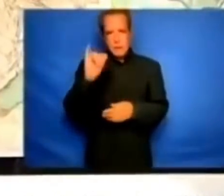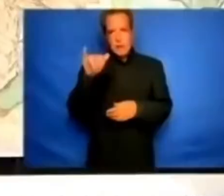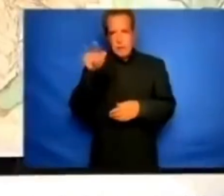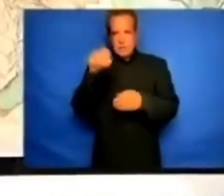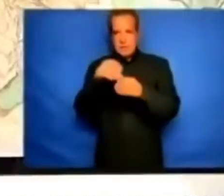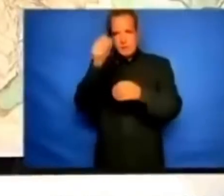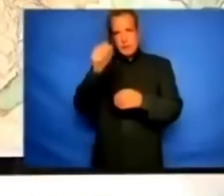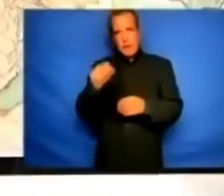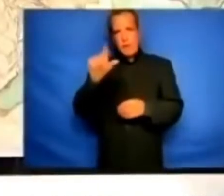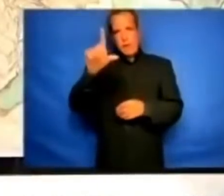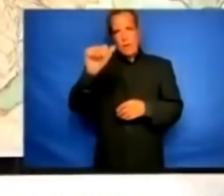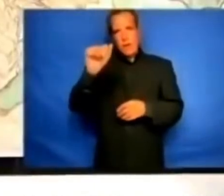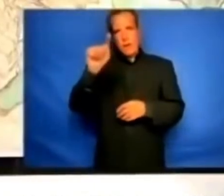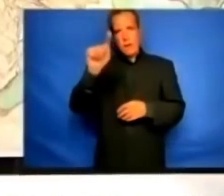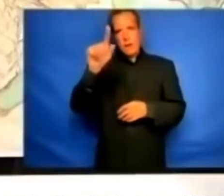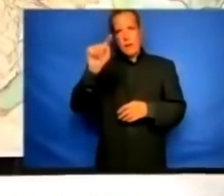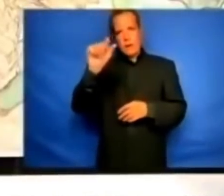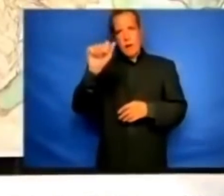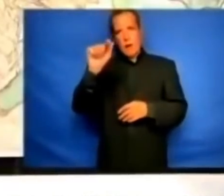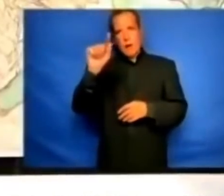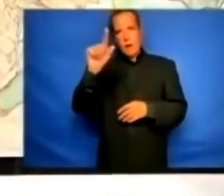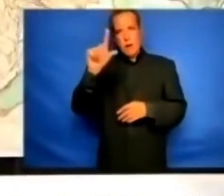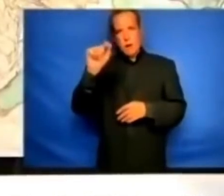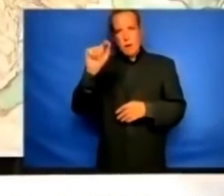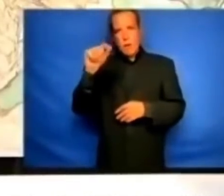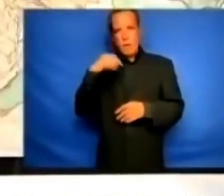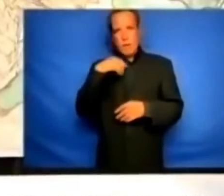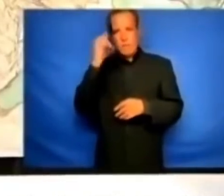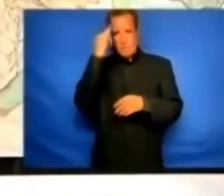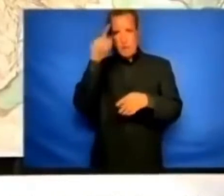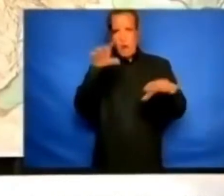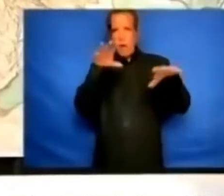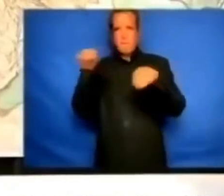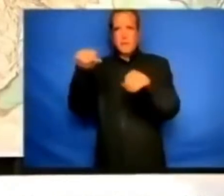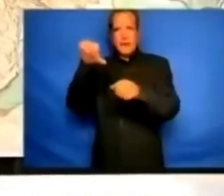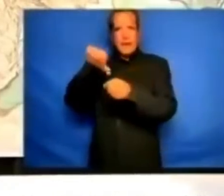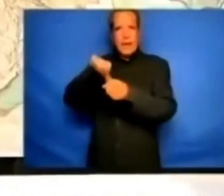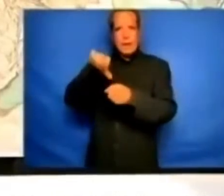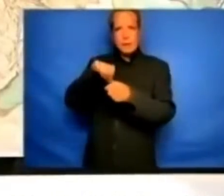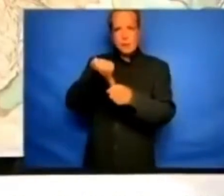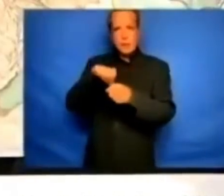we turned off the gas to the area that's known as Christmas